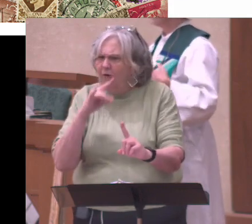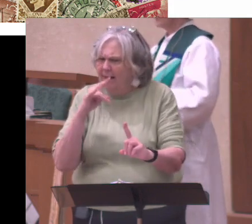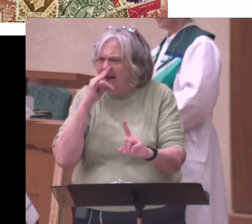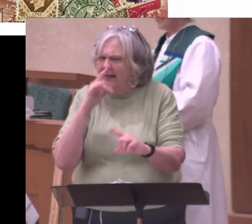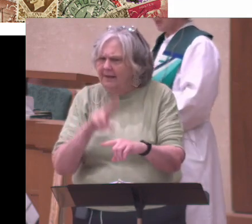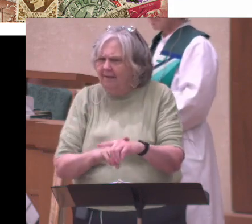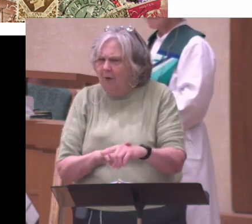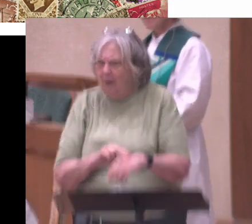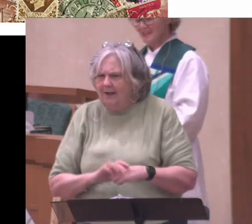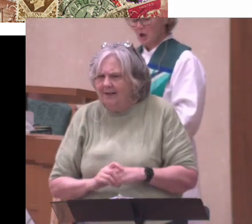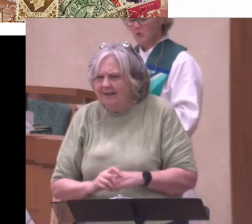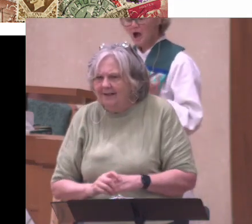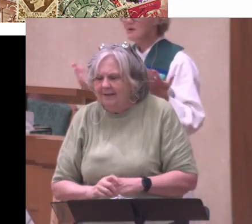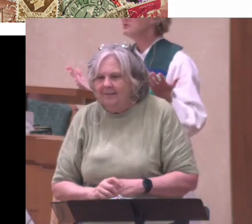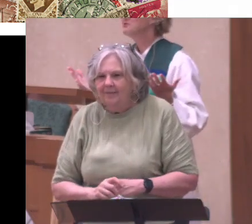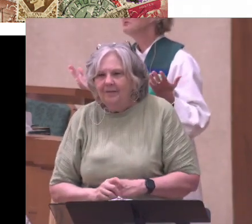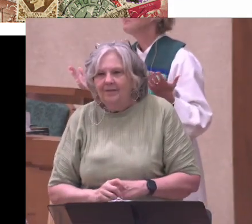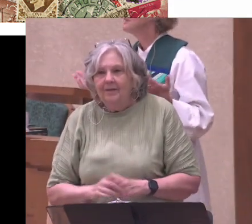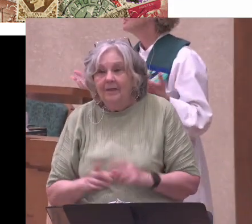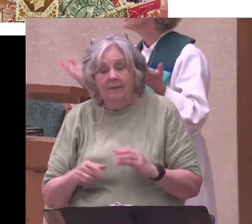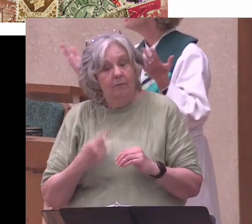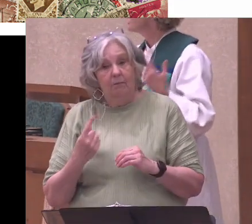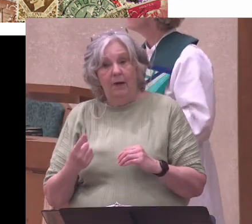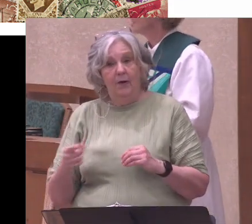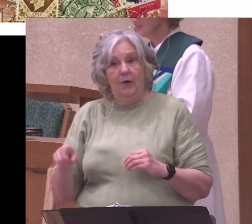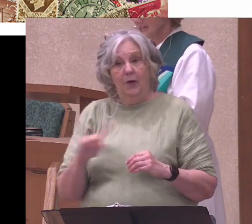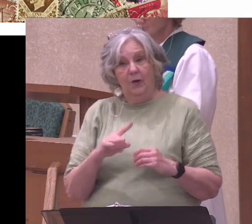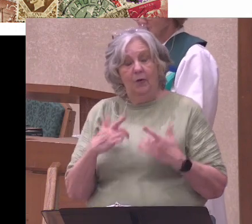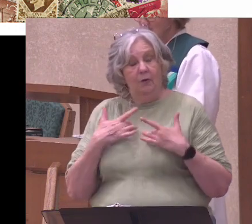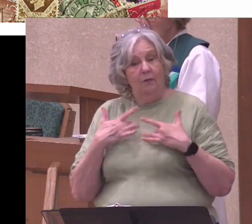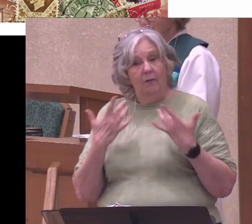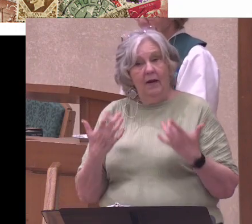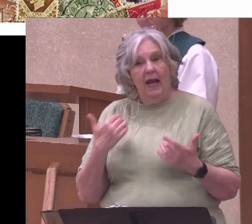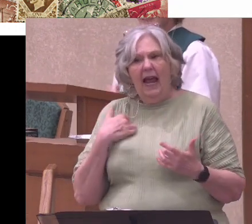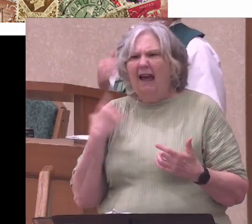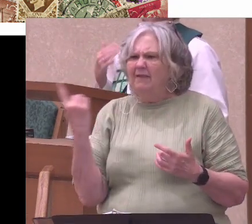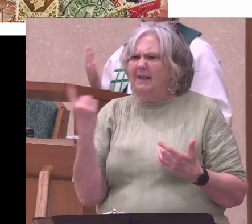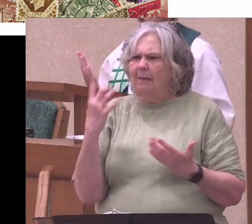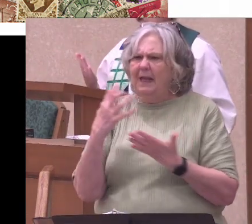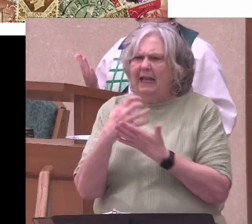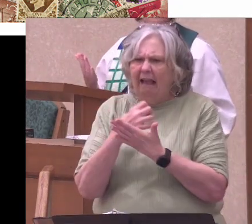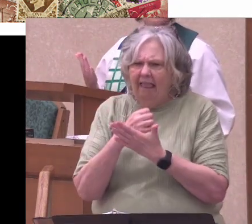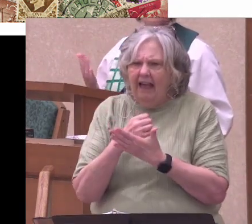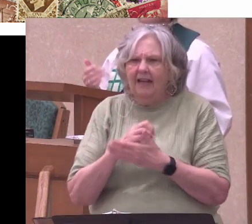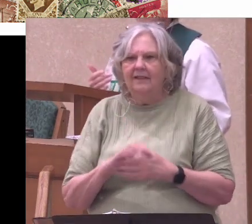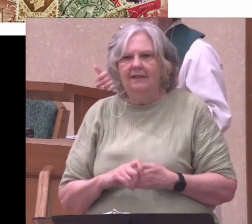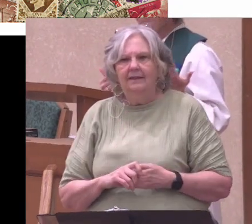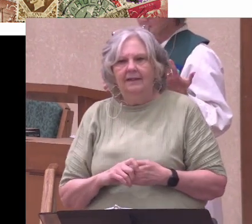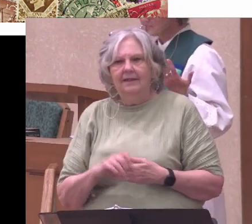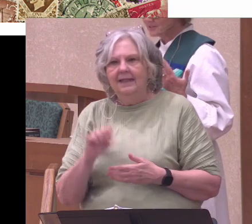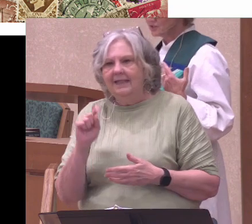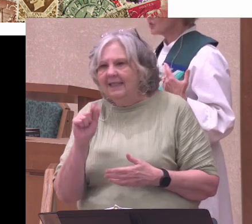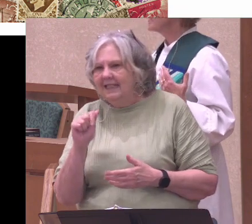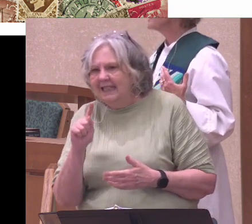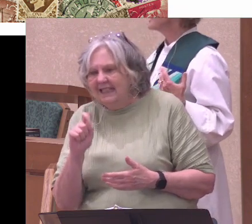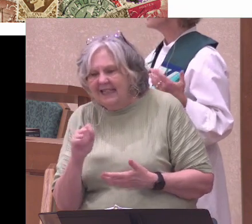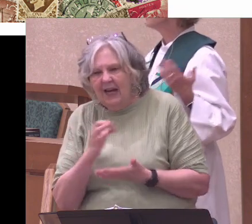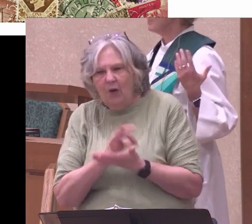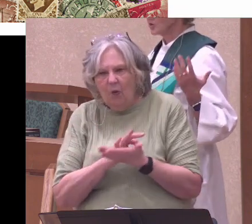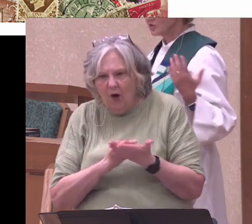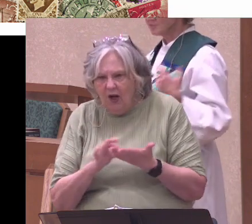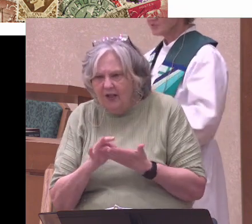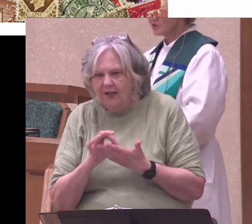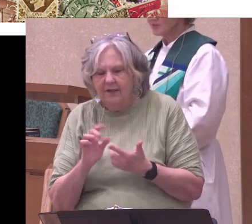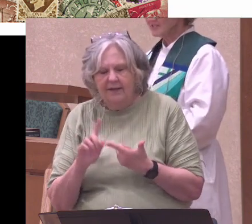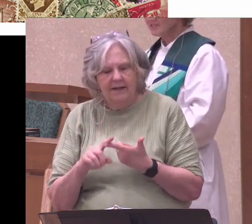course. Well, how about you? Do you have a collection? State quarters, mugs, train sets,